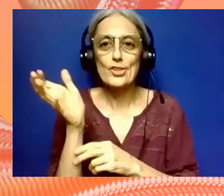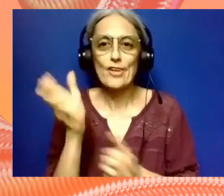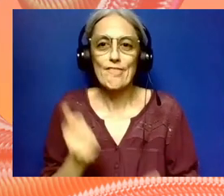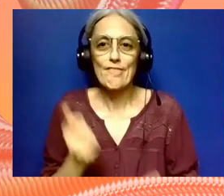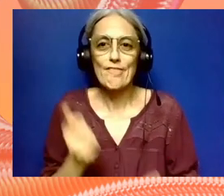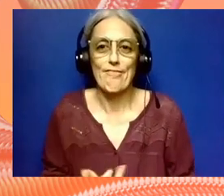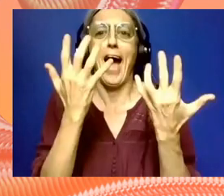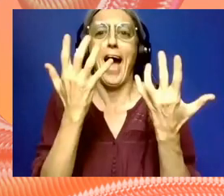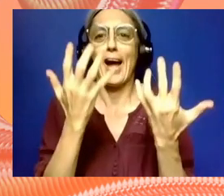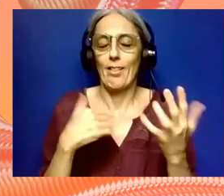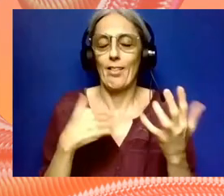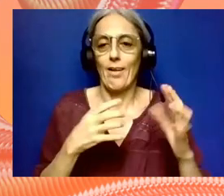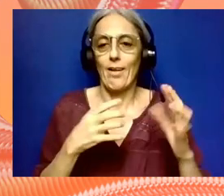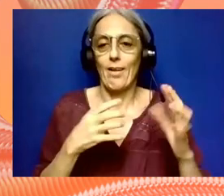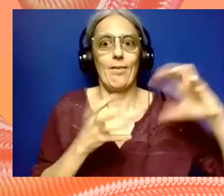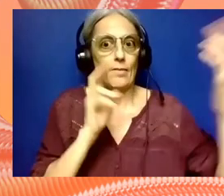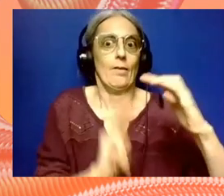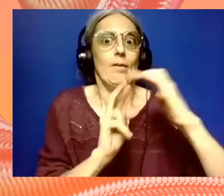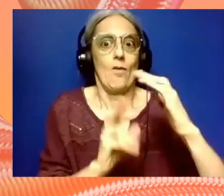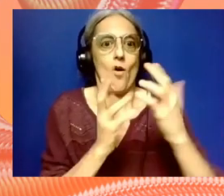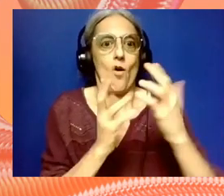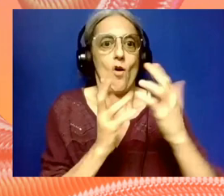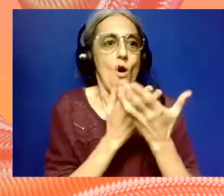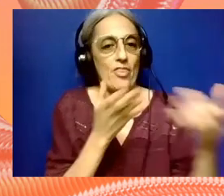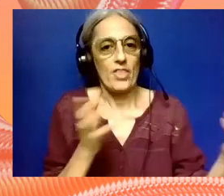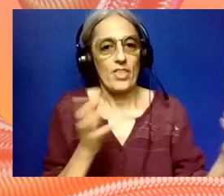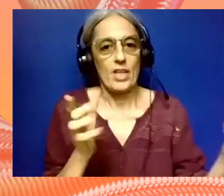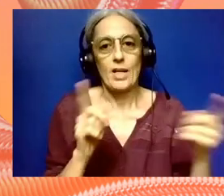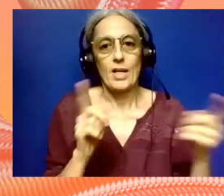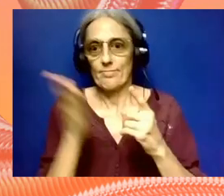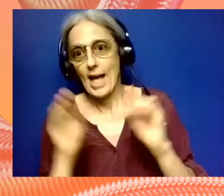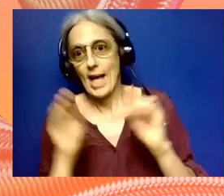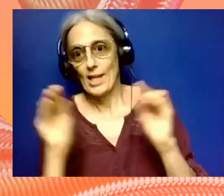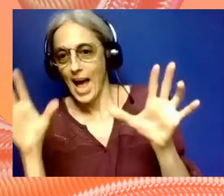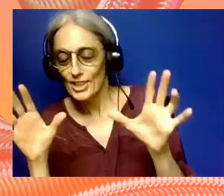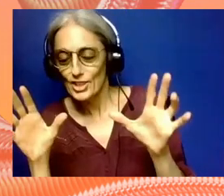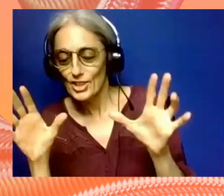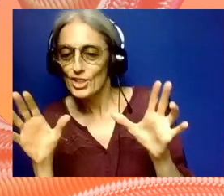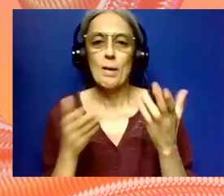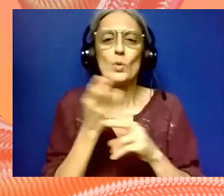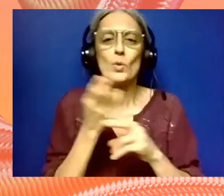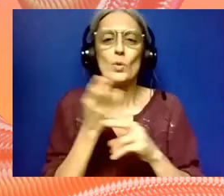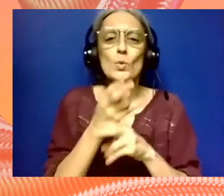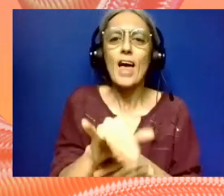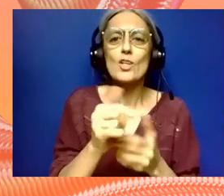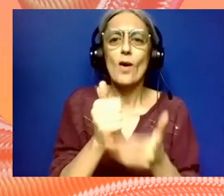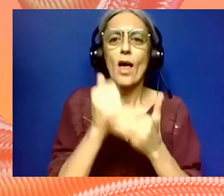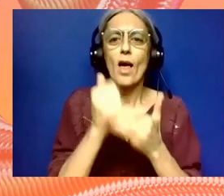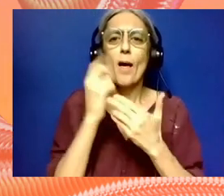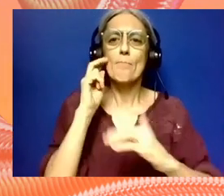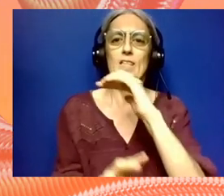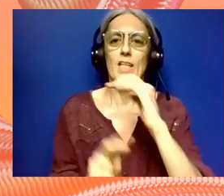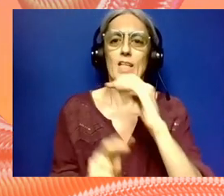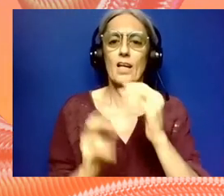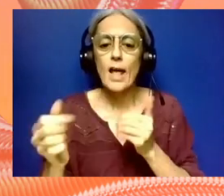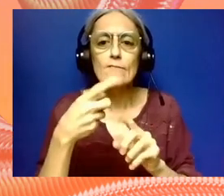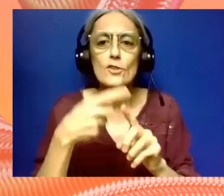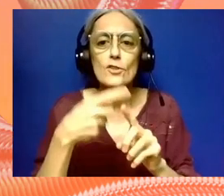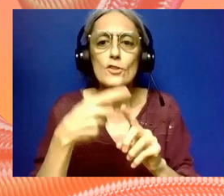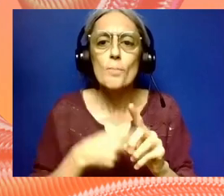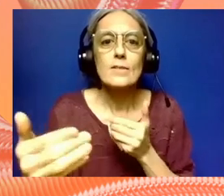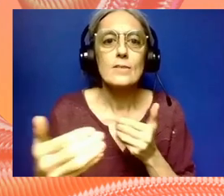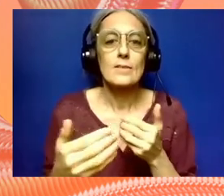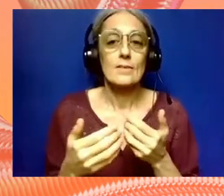bit about what the astrology is for the coming months, particularly say around first week of